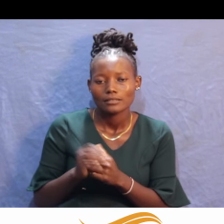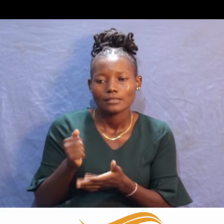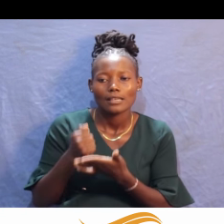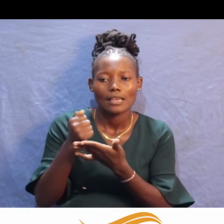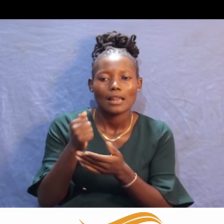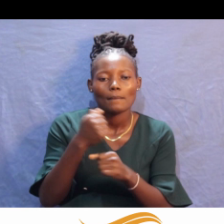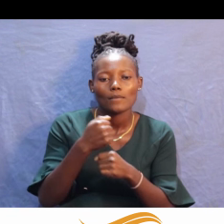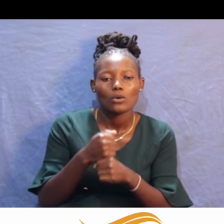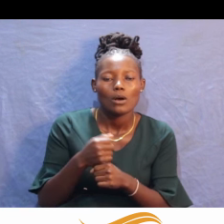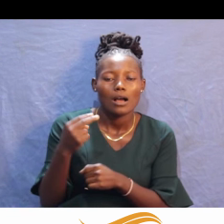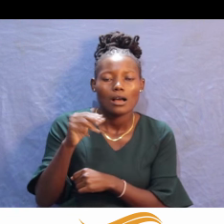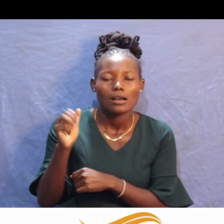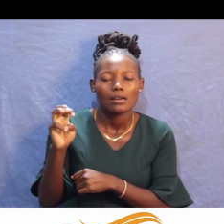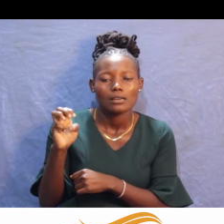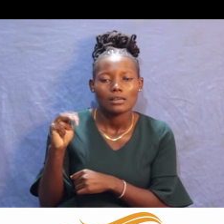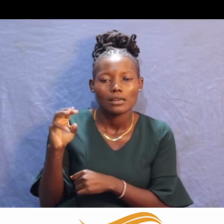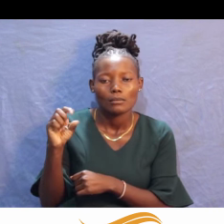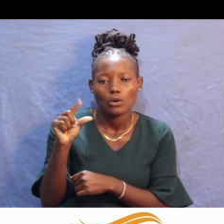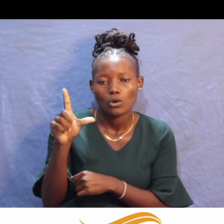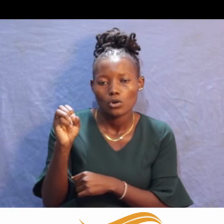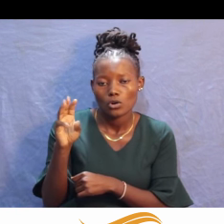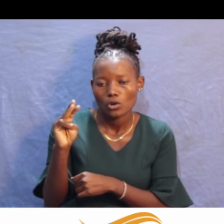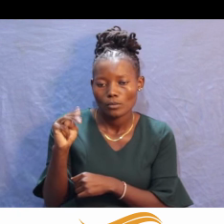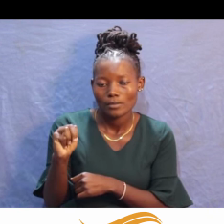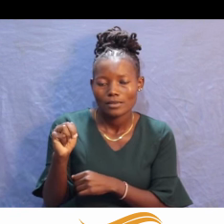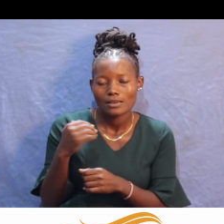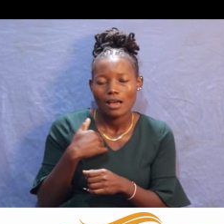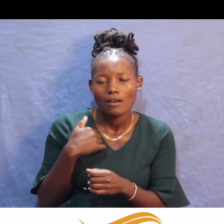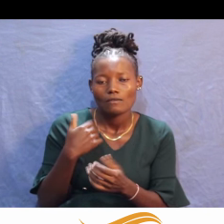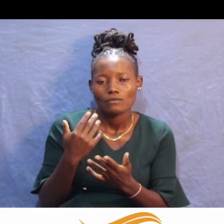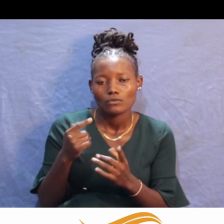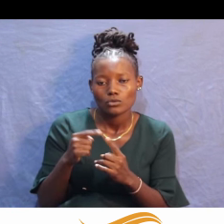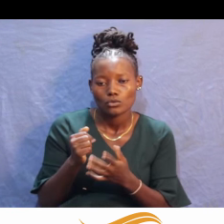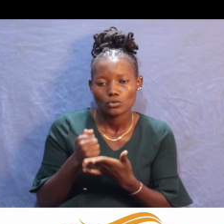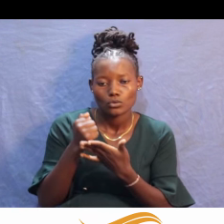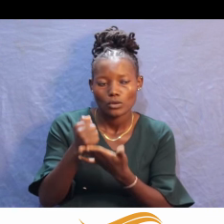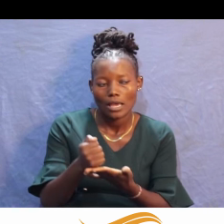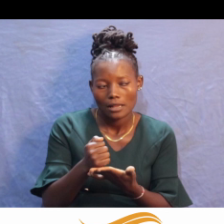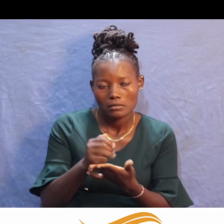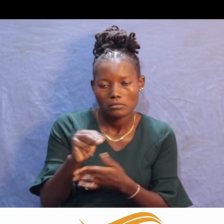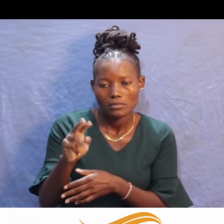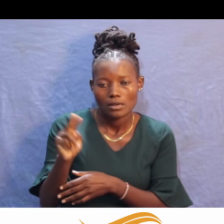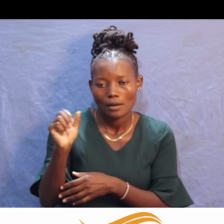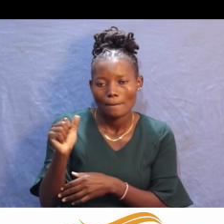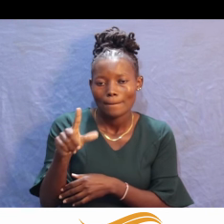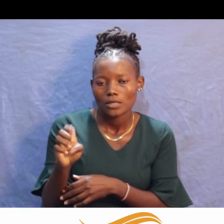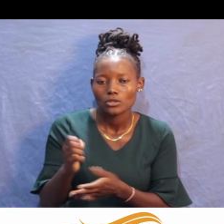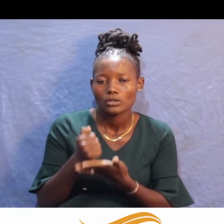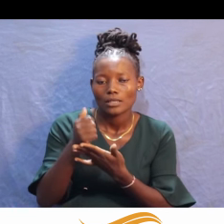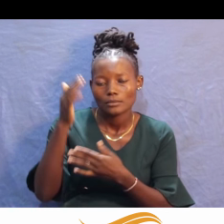The hemoglobin has to be normal. The heart has to pump. The muscle has to utilize oxygen